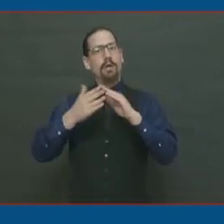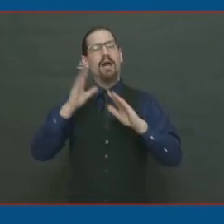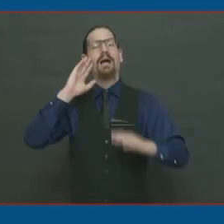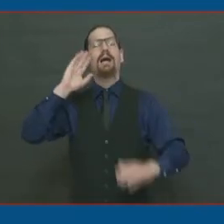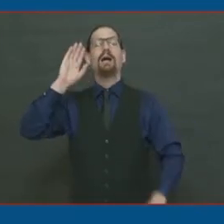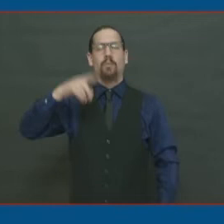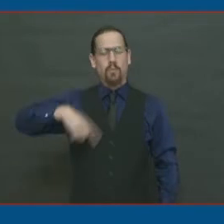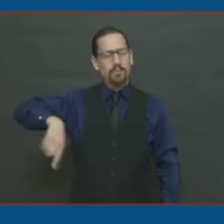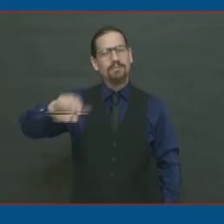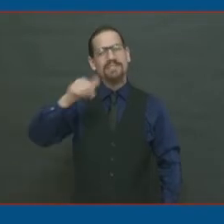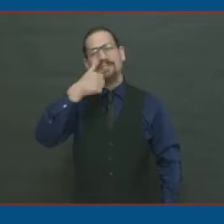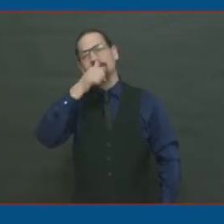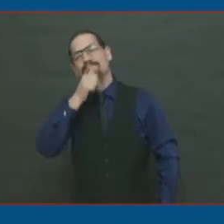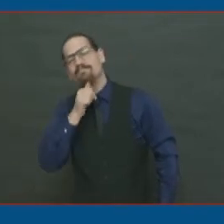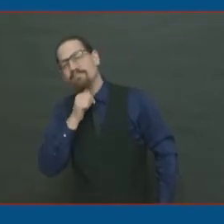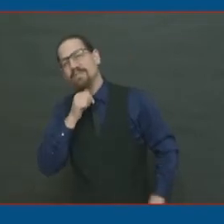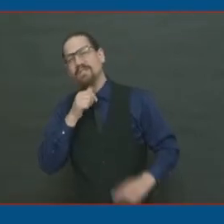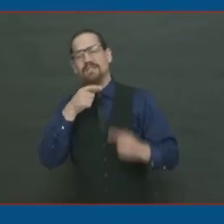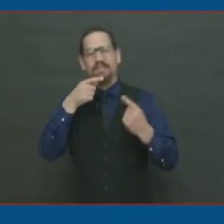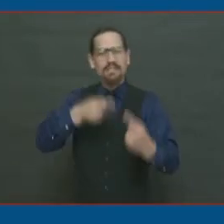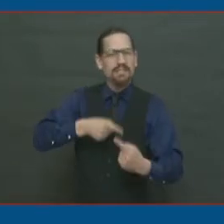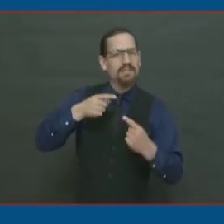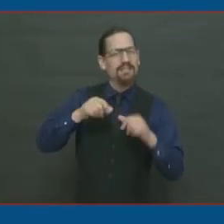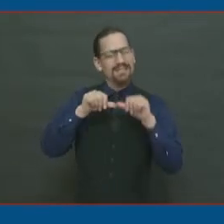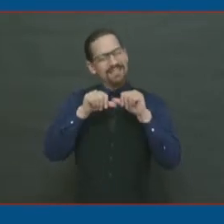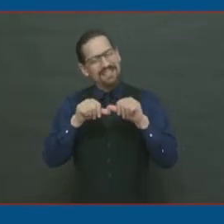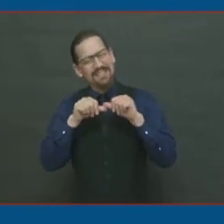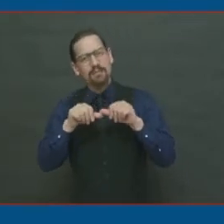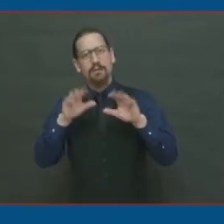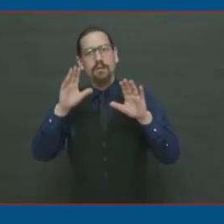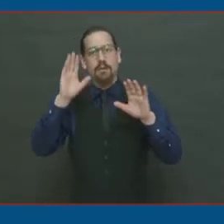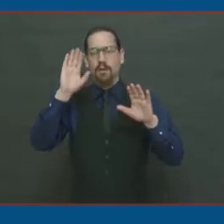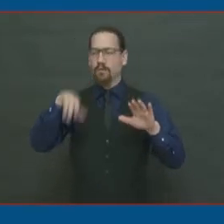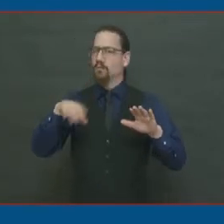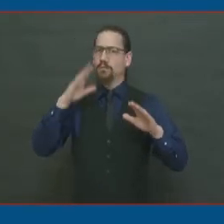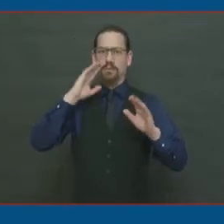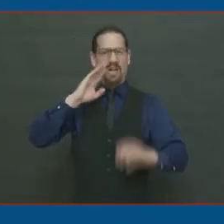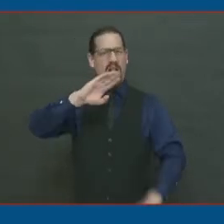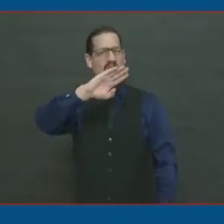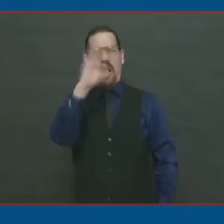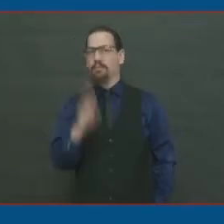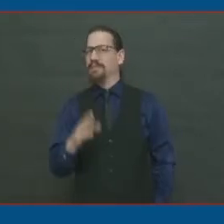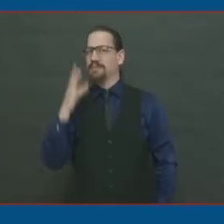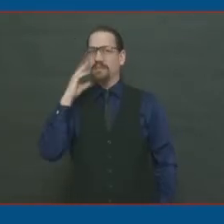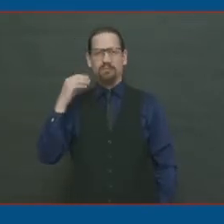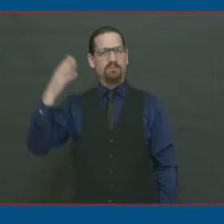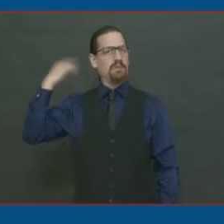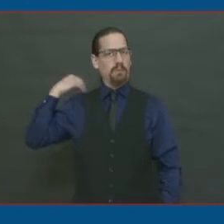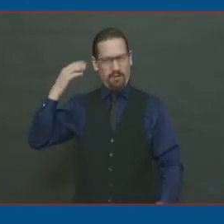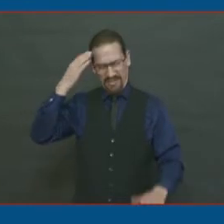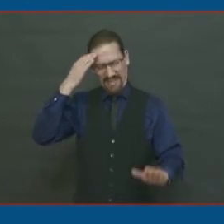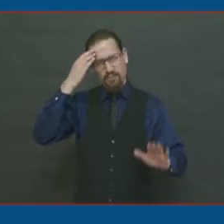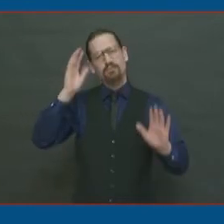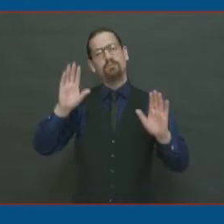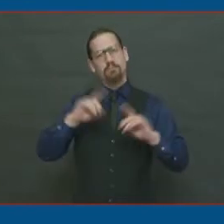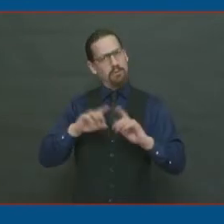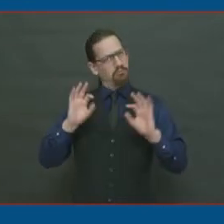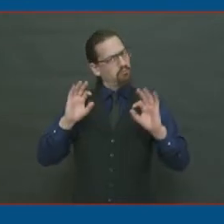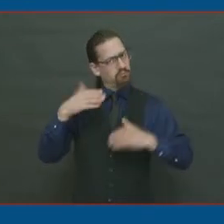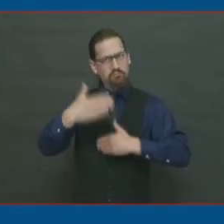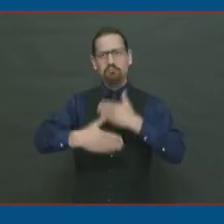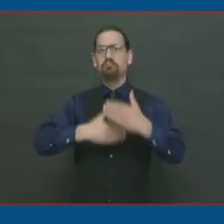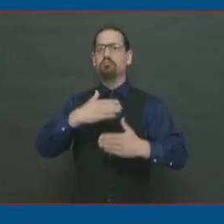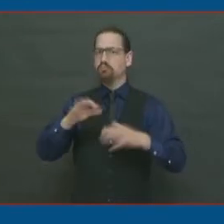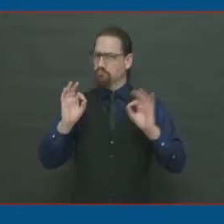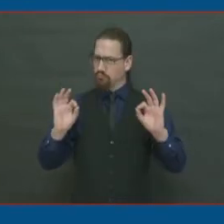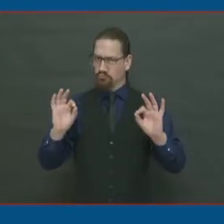through. So I feel good. In the context of COVID-19